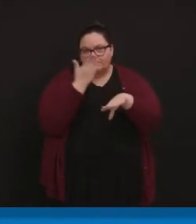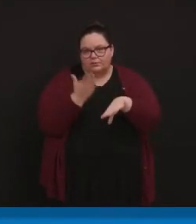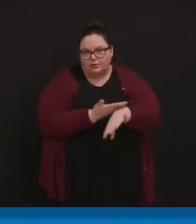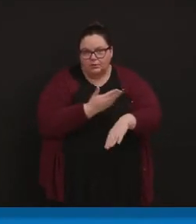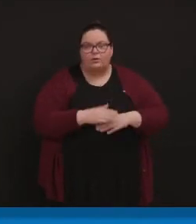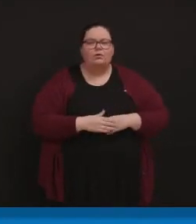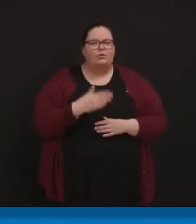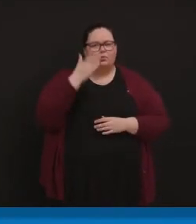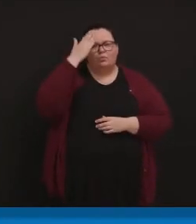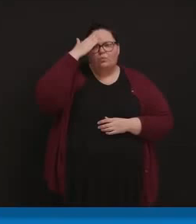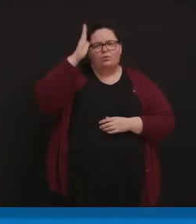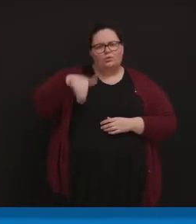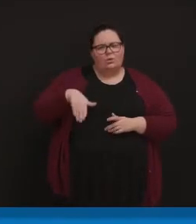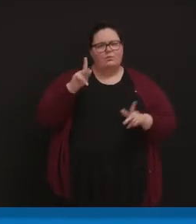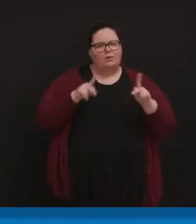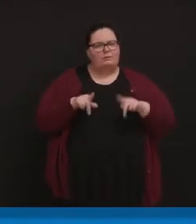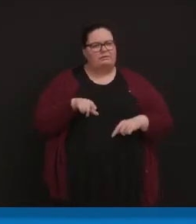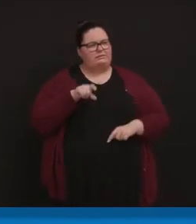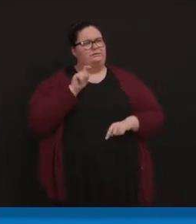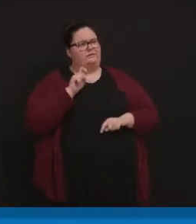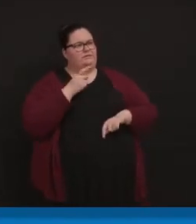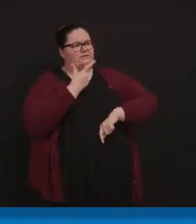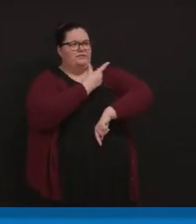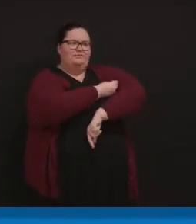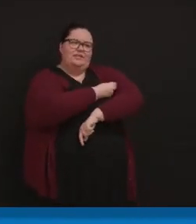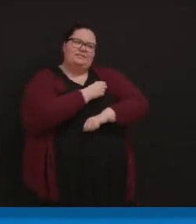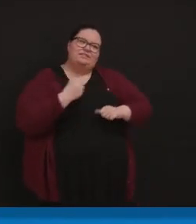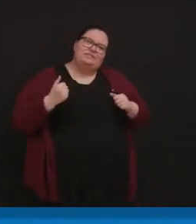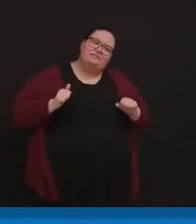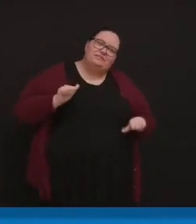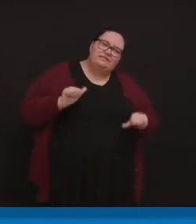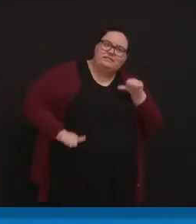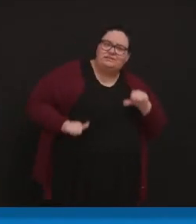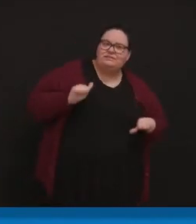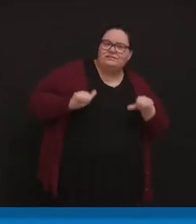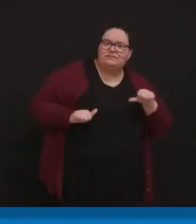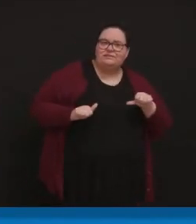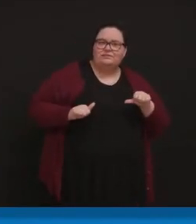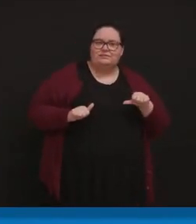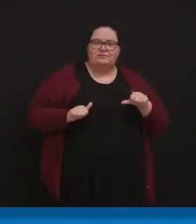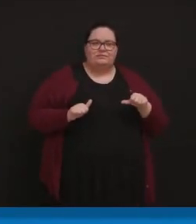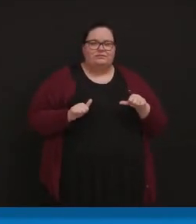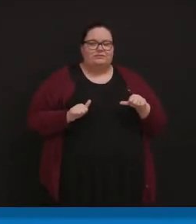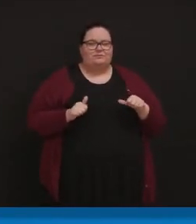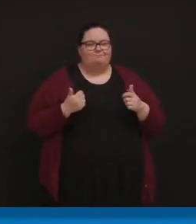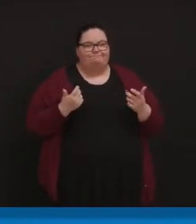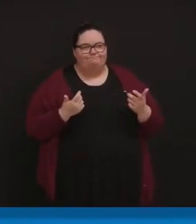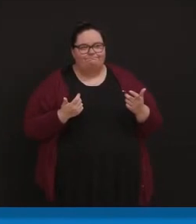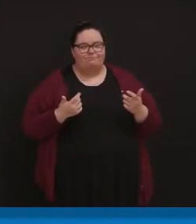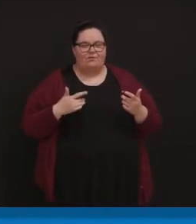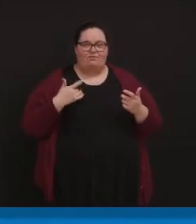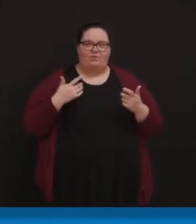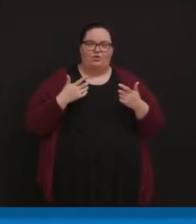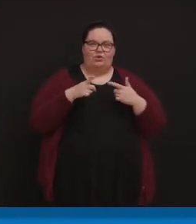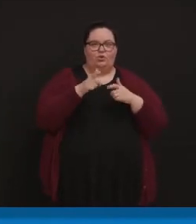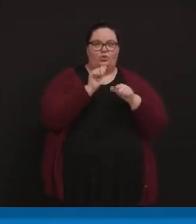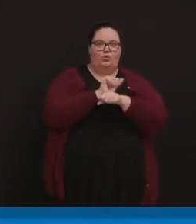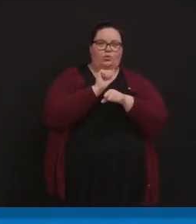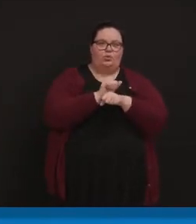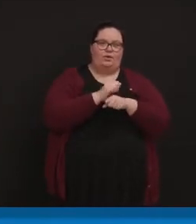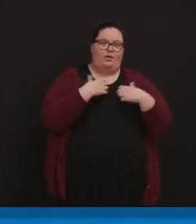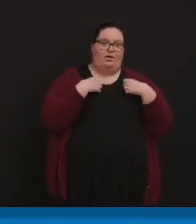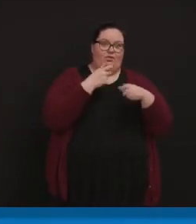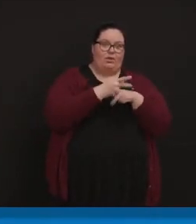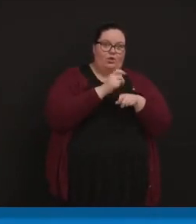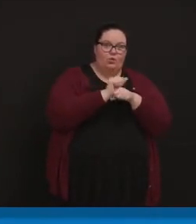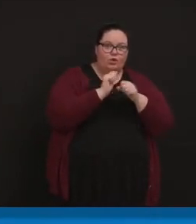do know that people have a lot of questions about the vaccination program. Whether you're a layperson, whether you're somebody in the public, whether you're a healthcare